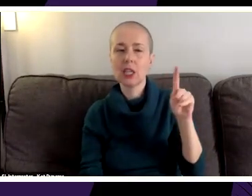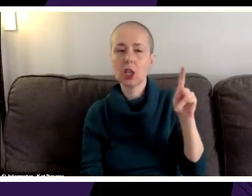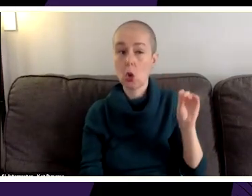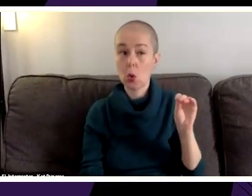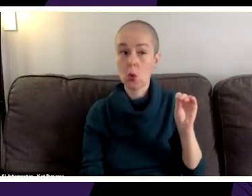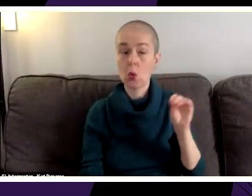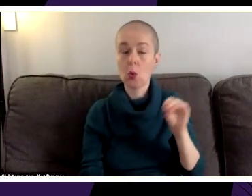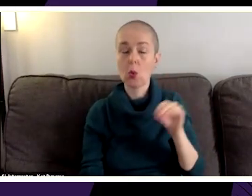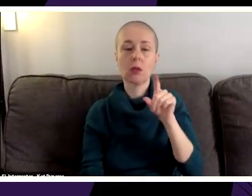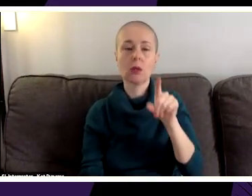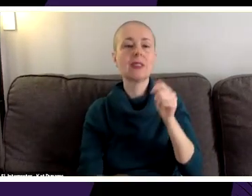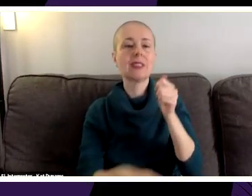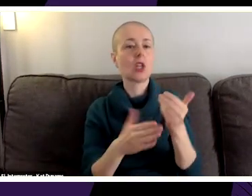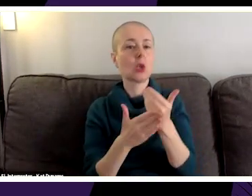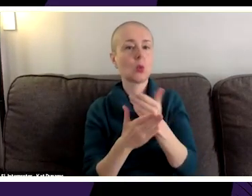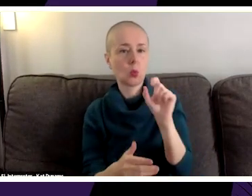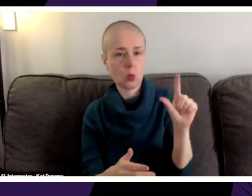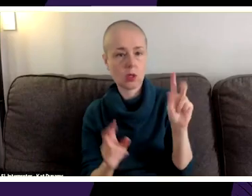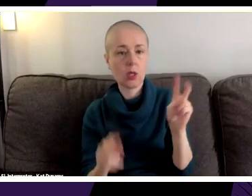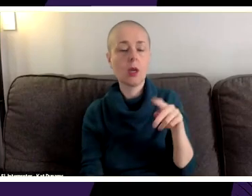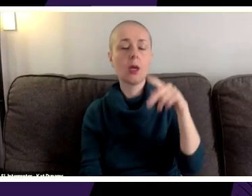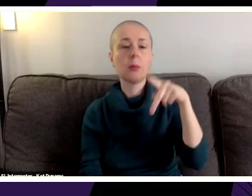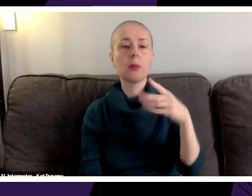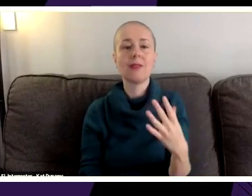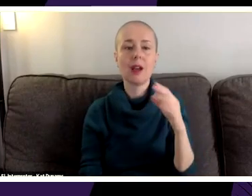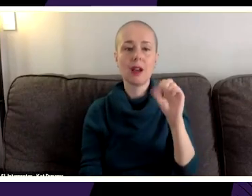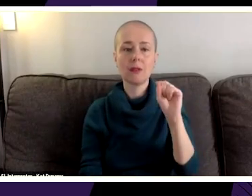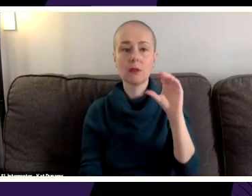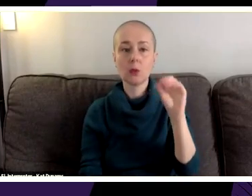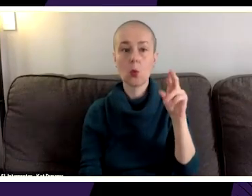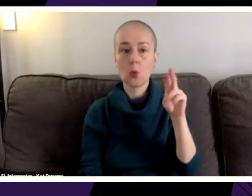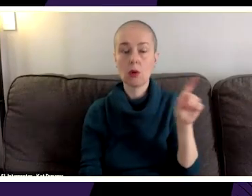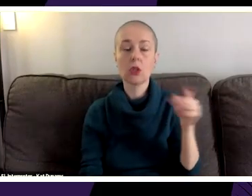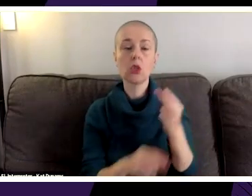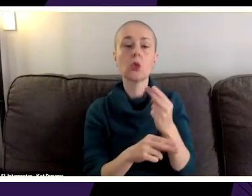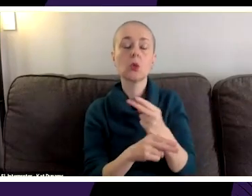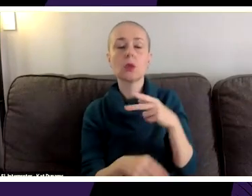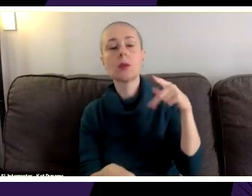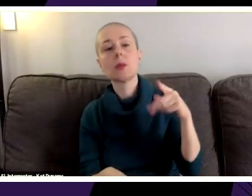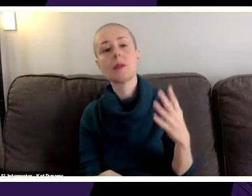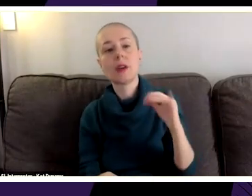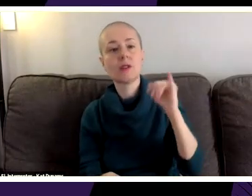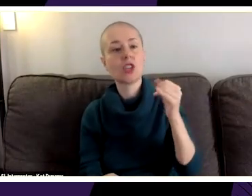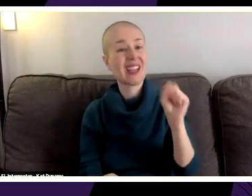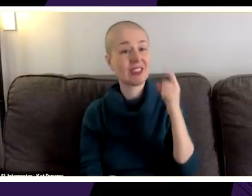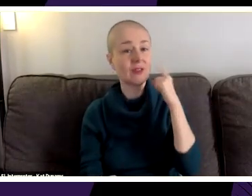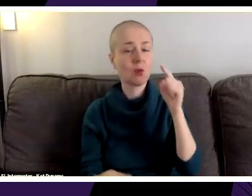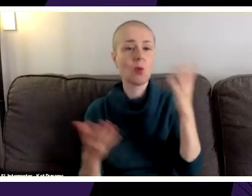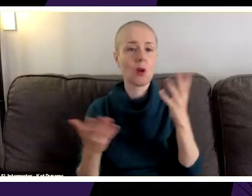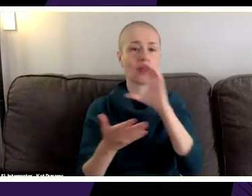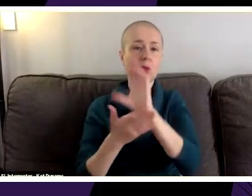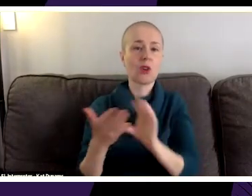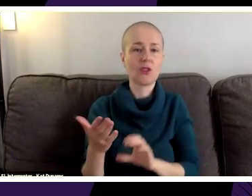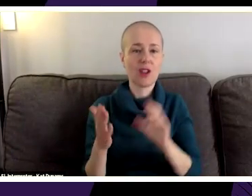new tool called P5 Score. It uses P5.js as a tool for choreographic creation, generating